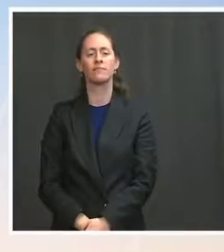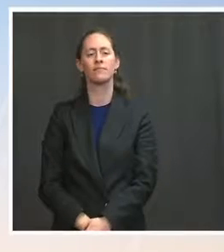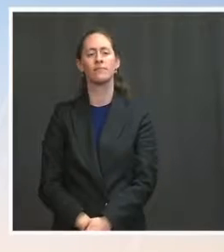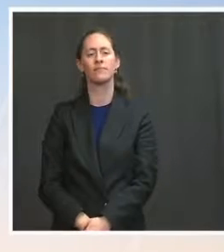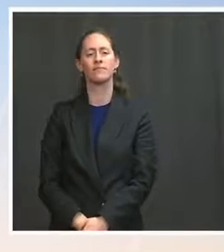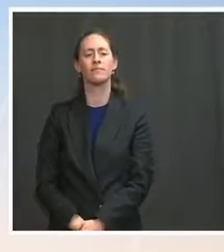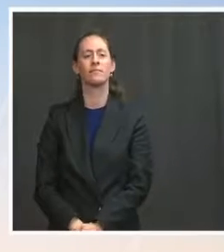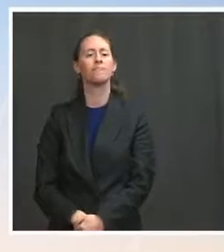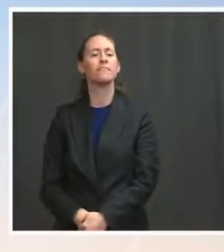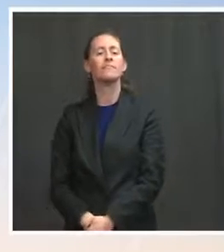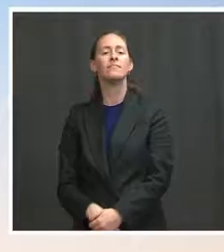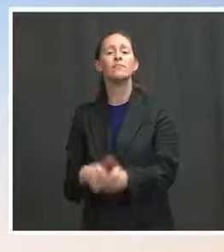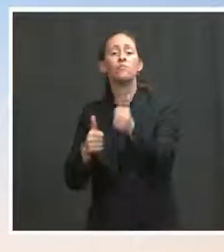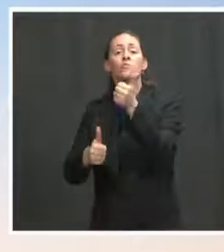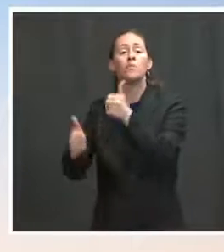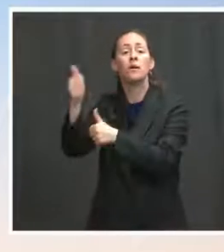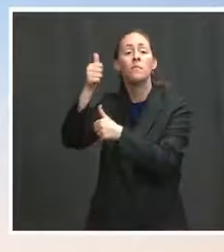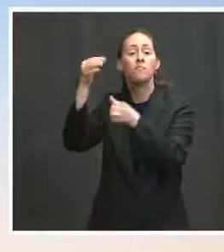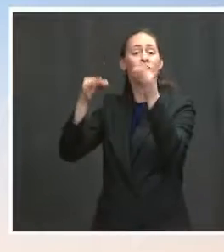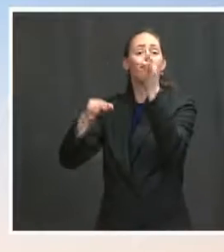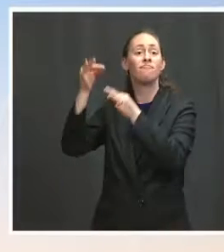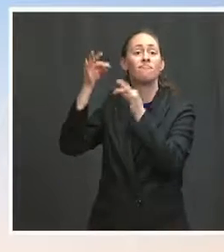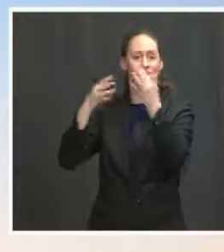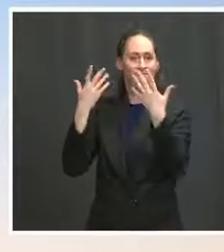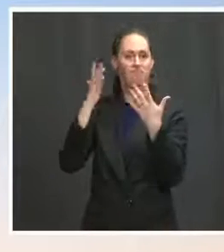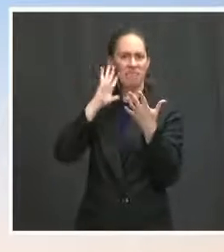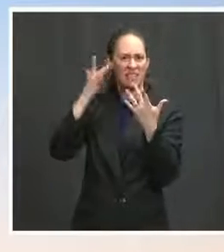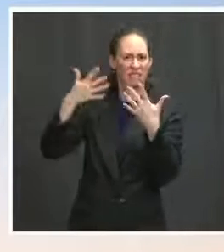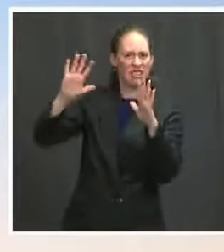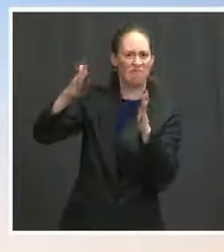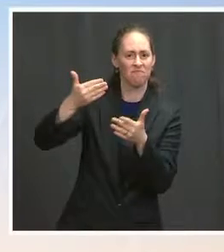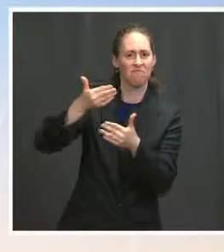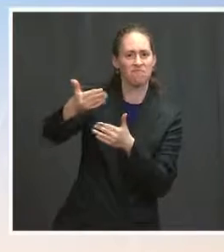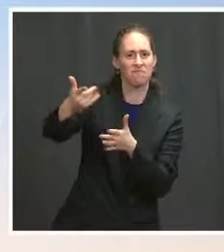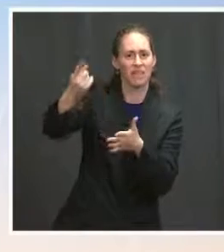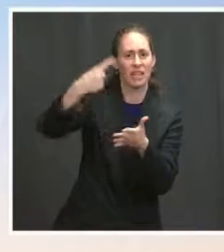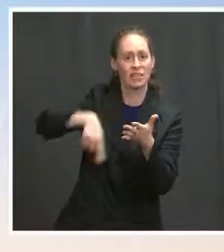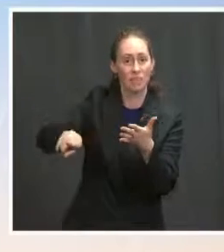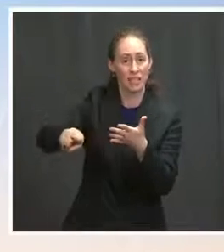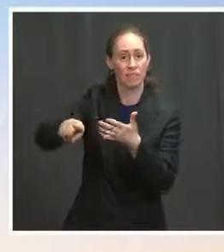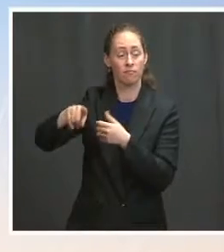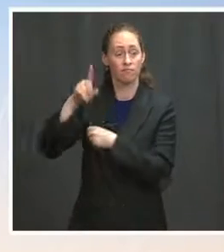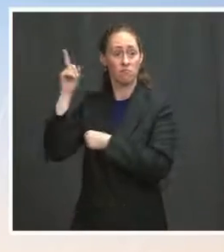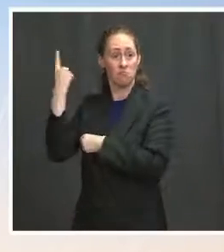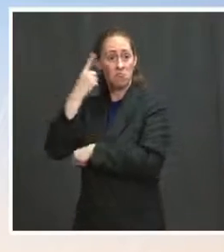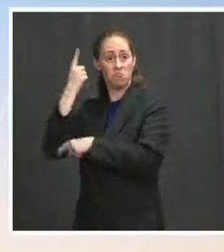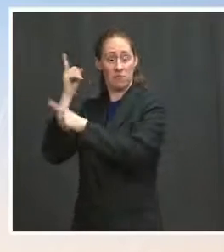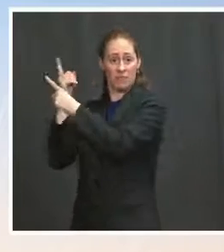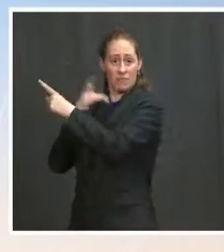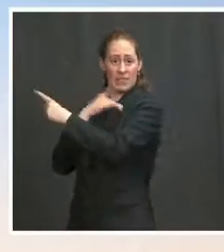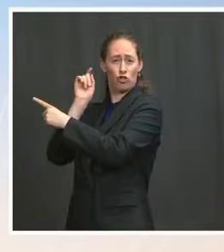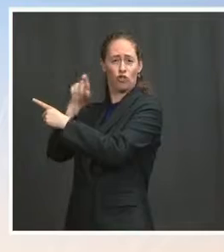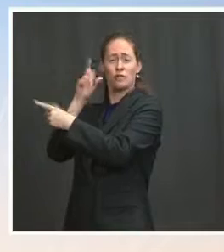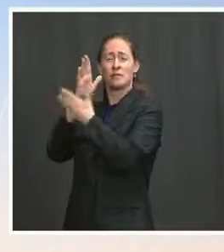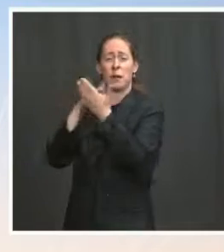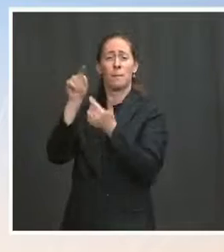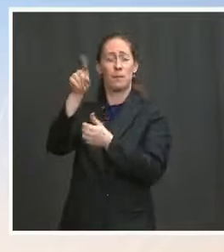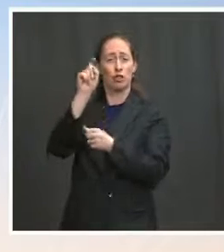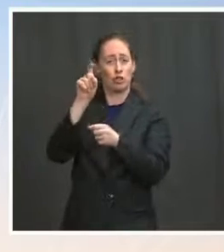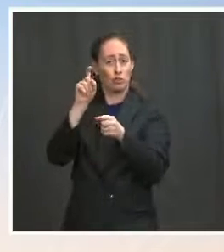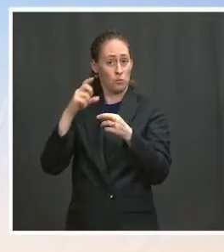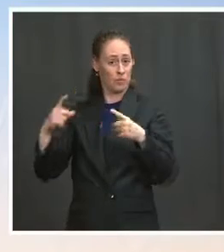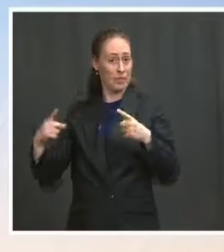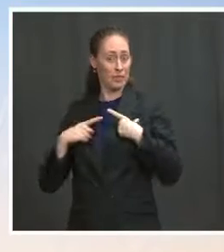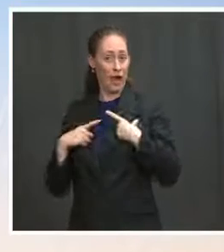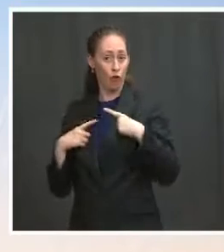week. Does the president or the White House expect any retirements, and what would the message from the president be to a